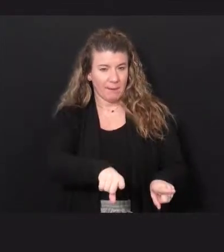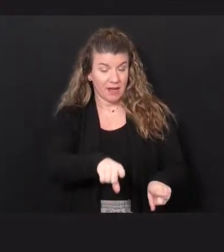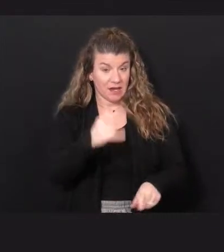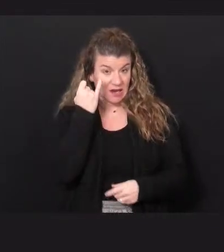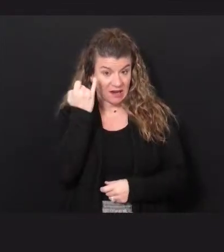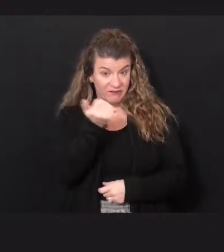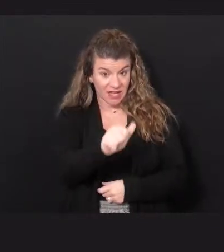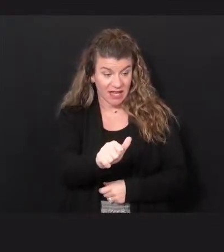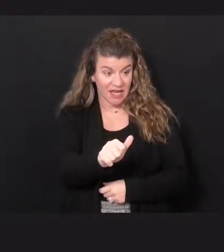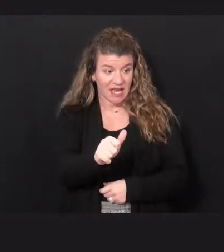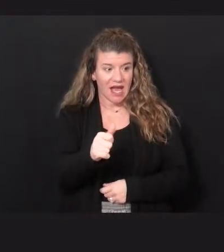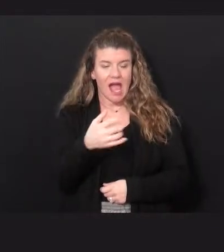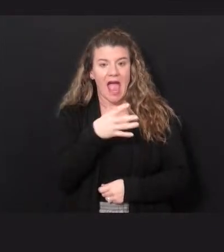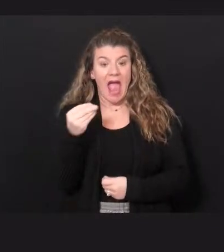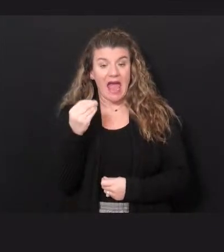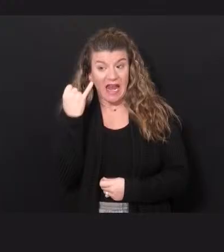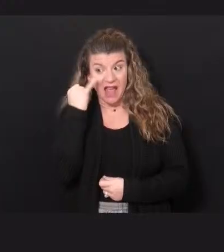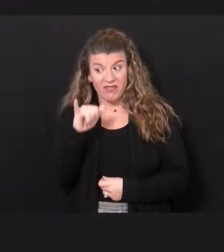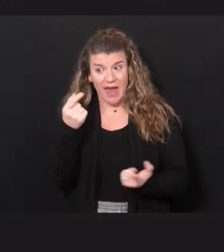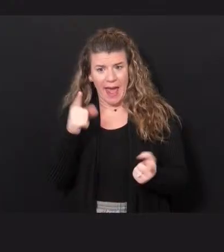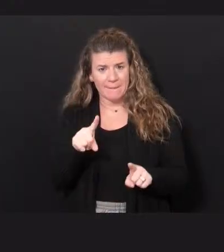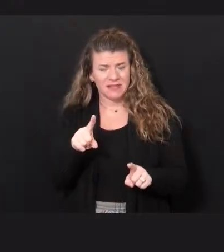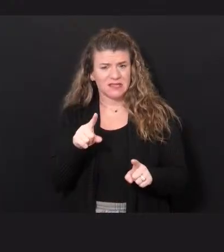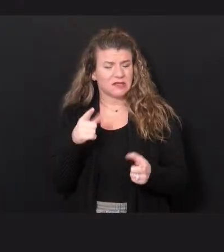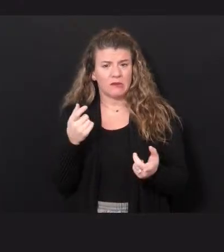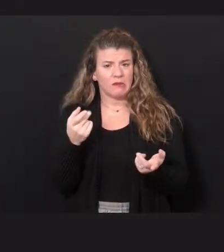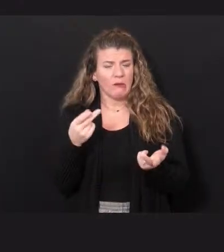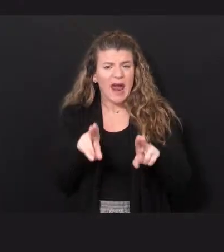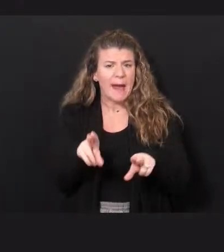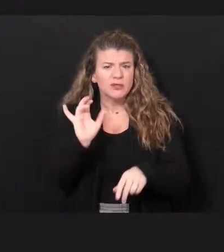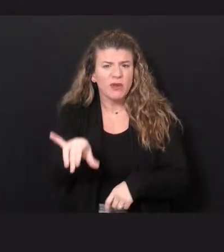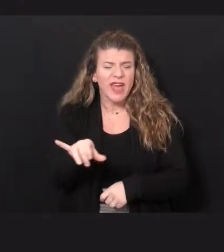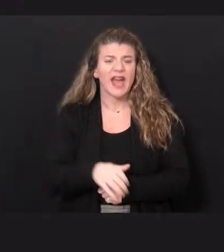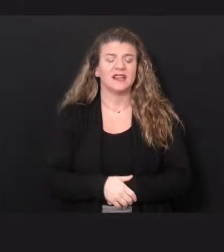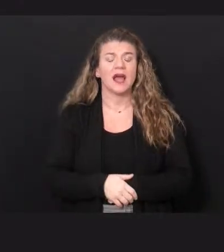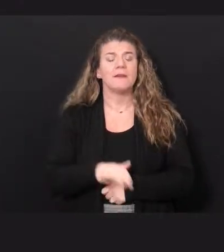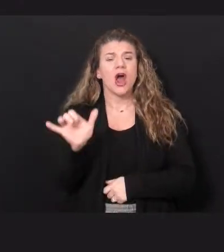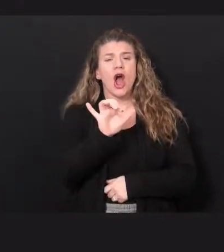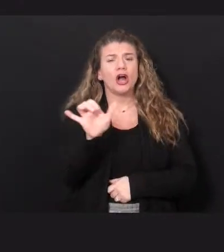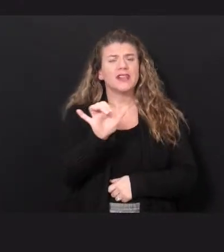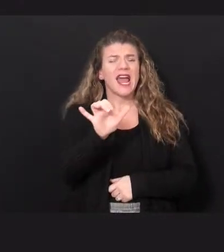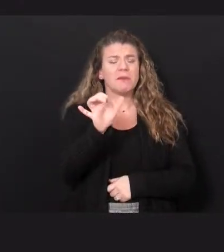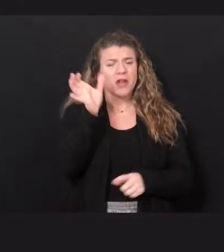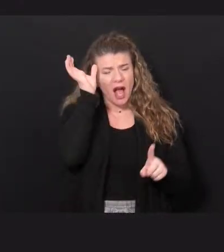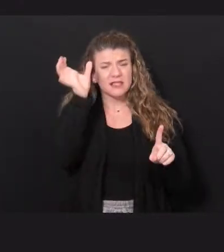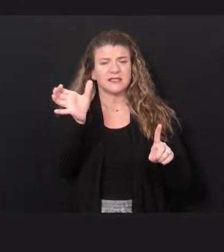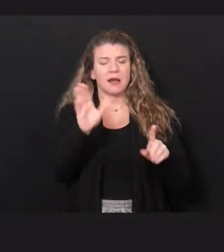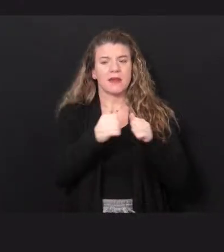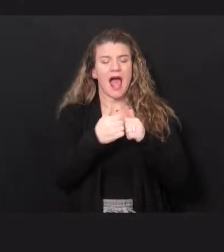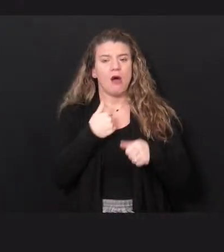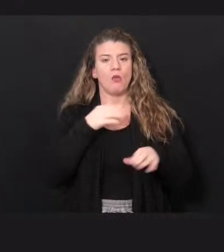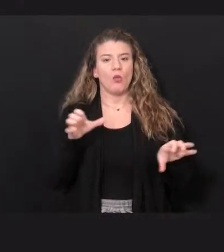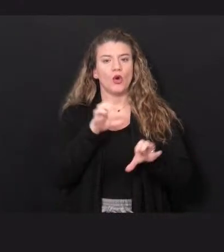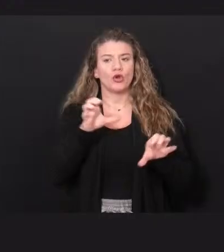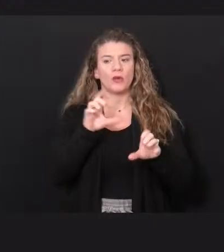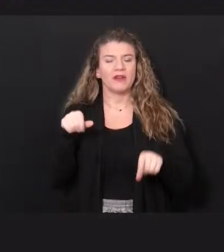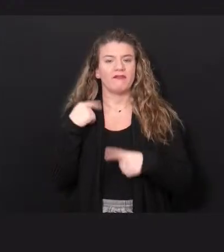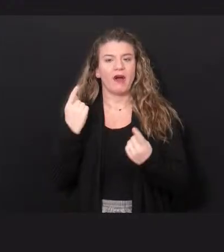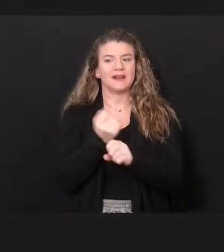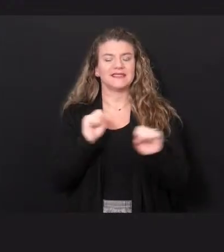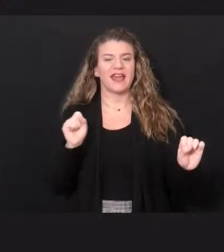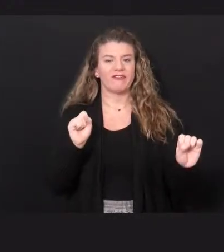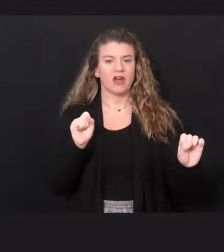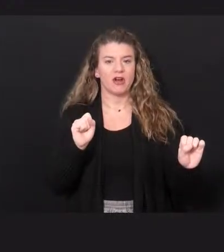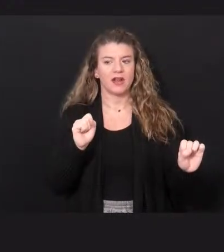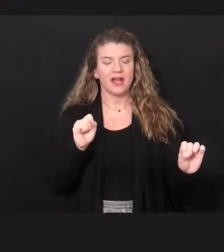and what's the protocol for that? Along the same lines, how are we doing as far as safeguarding